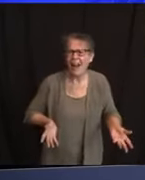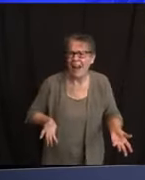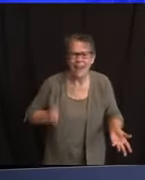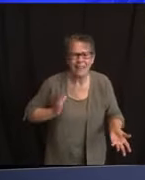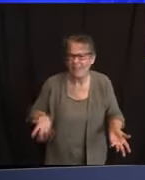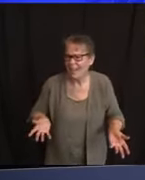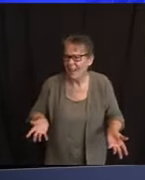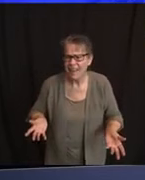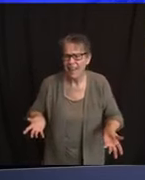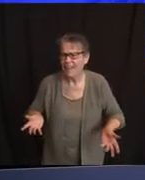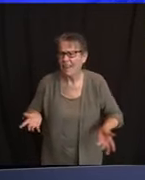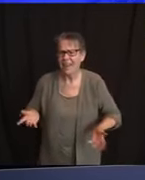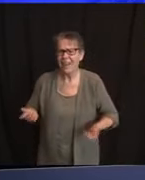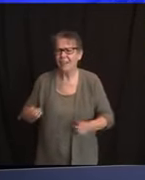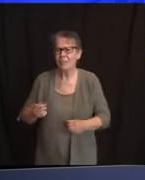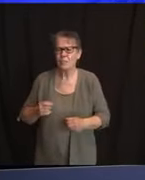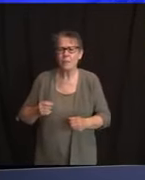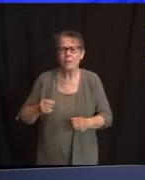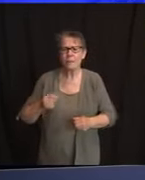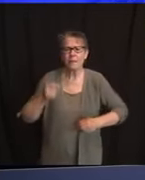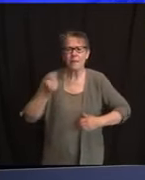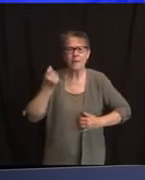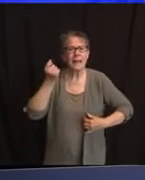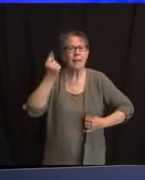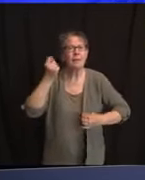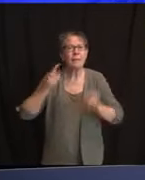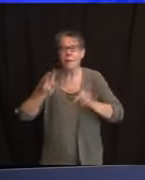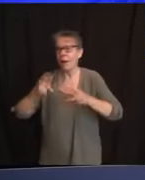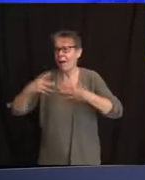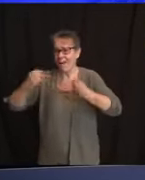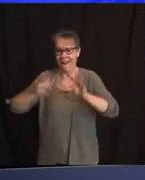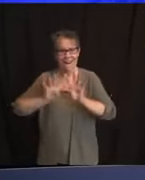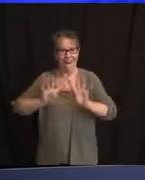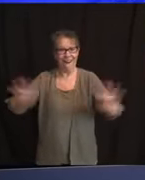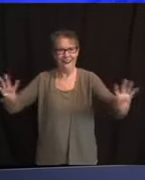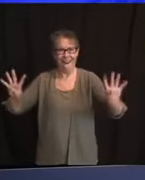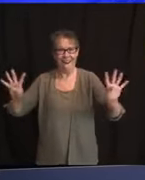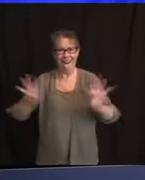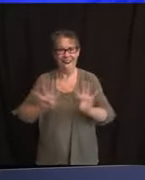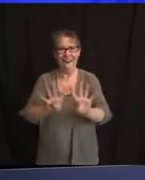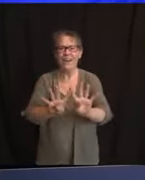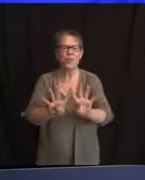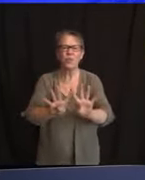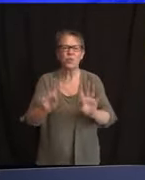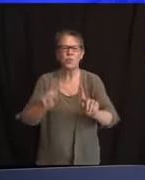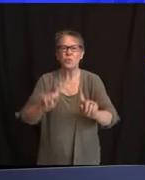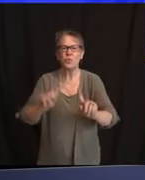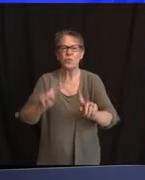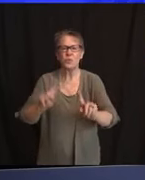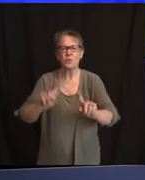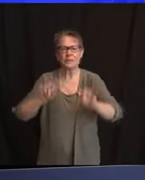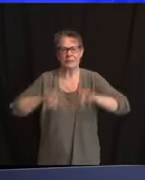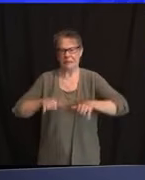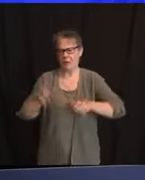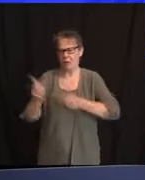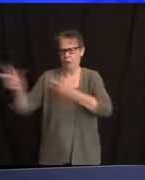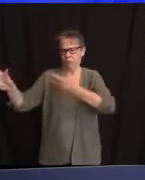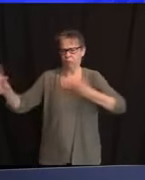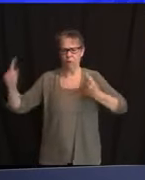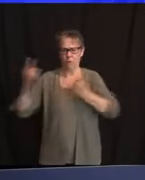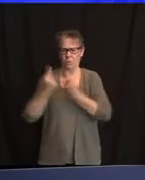the problem comes in. So if people wanted to get in cars and drive to every graduate at a high school across town, and those that